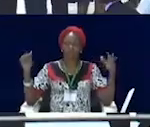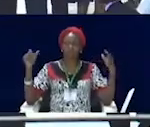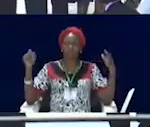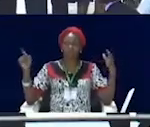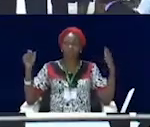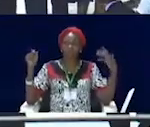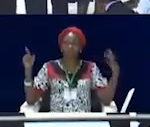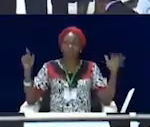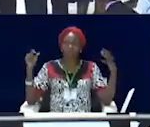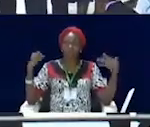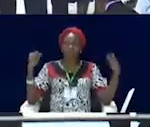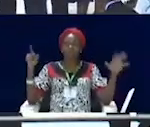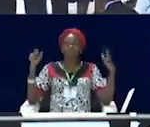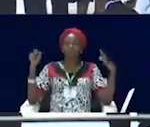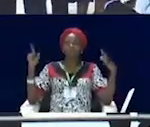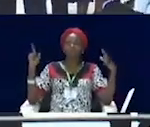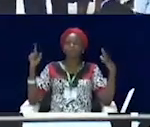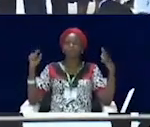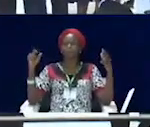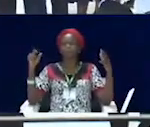Eleven.